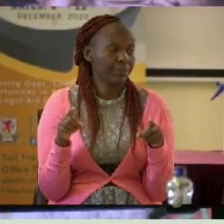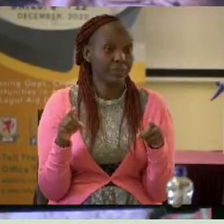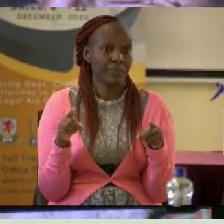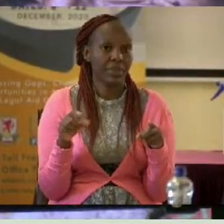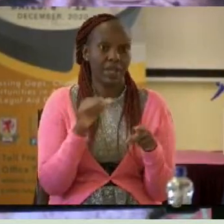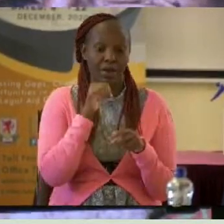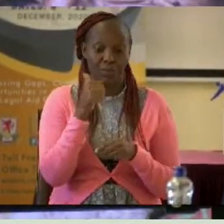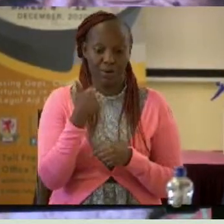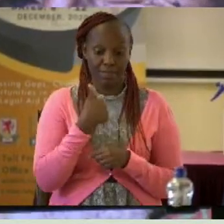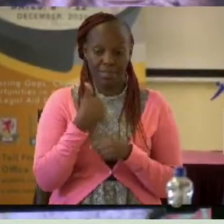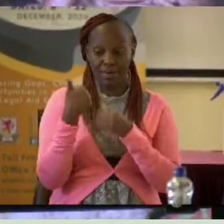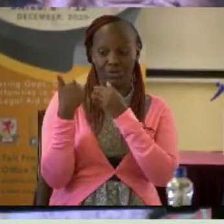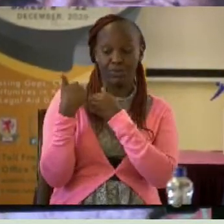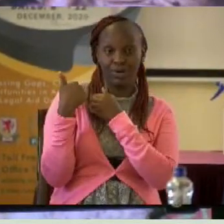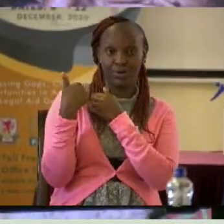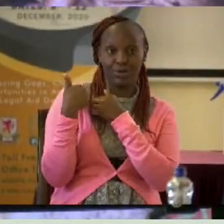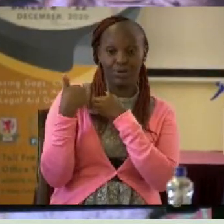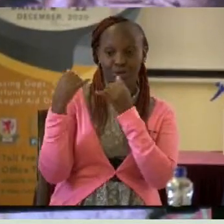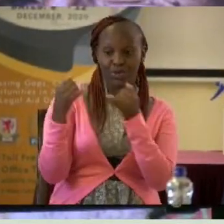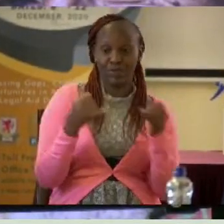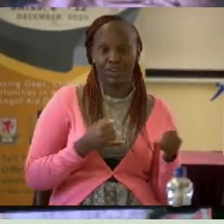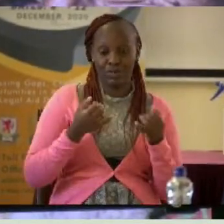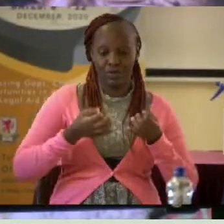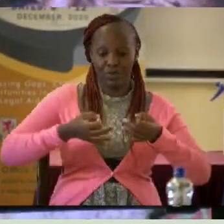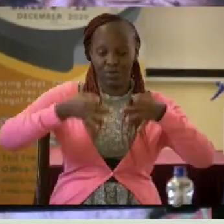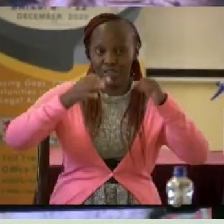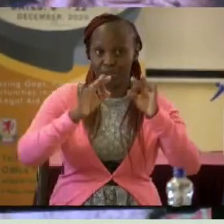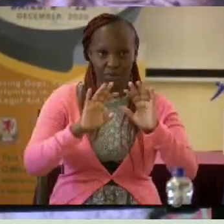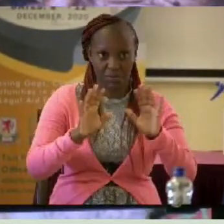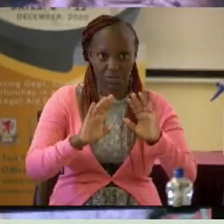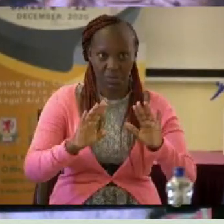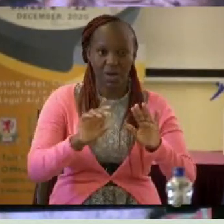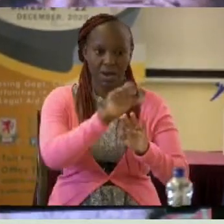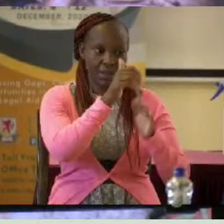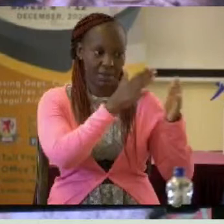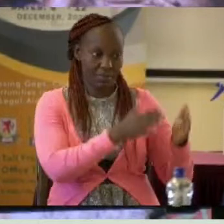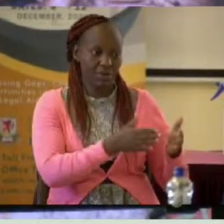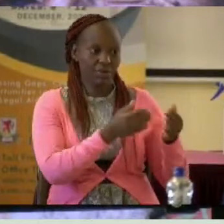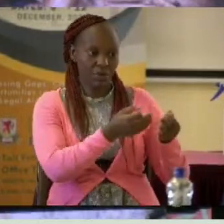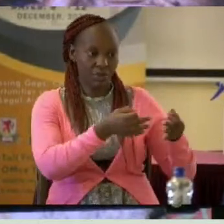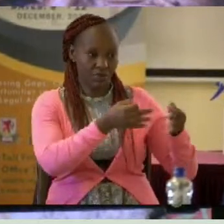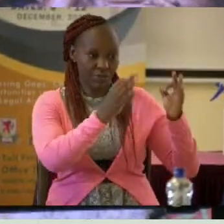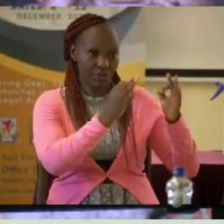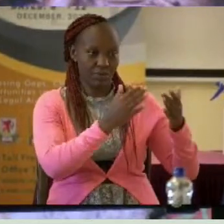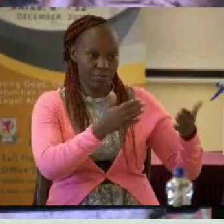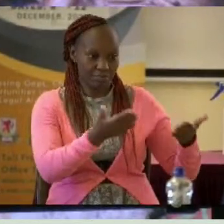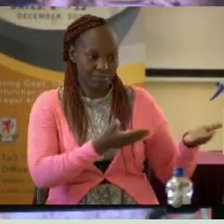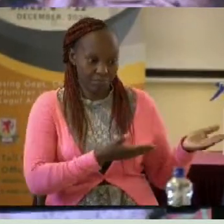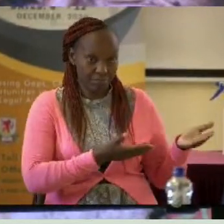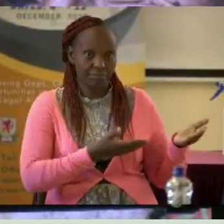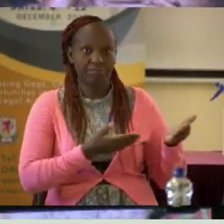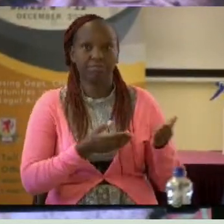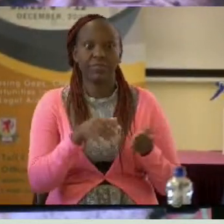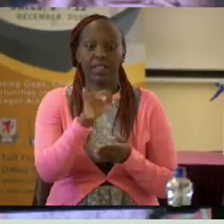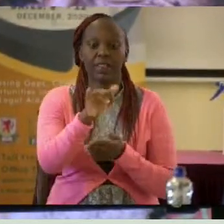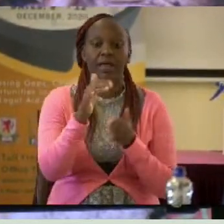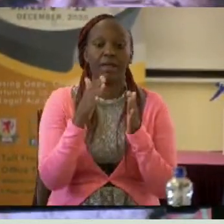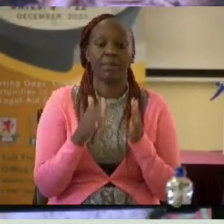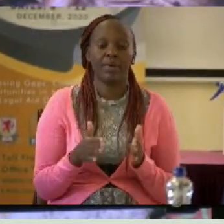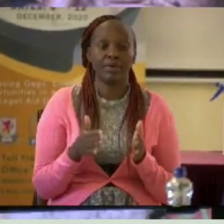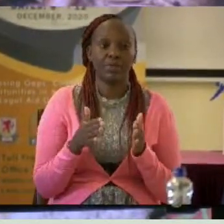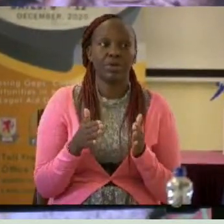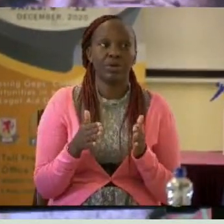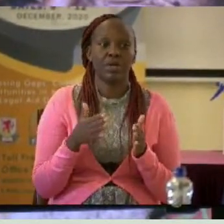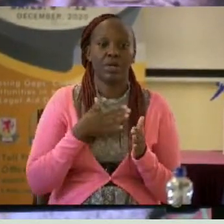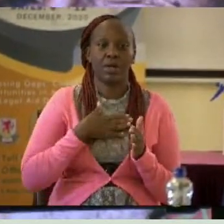it's not my responsibility to invite you officially. That will be done by someone else. And that person is